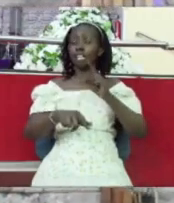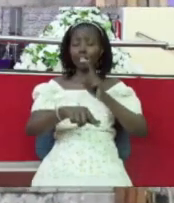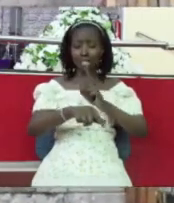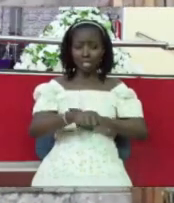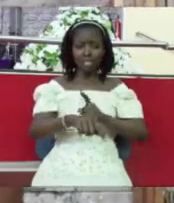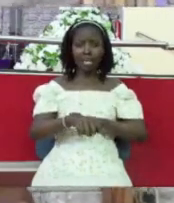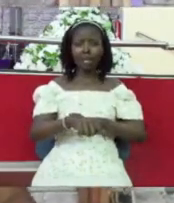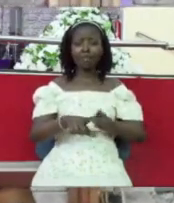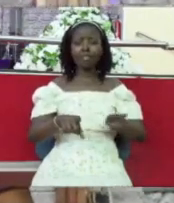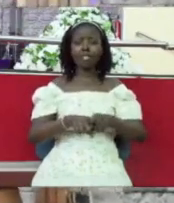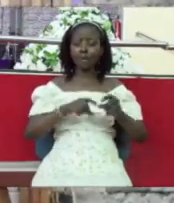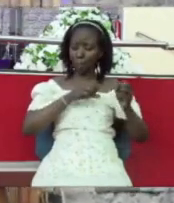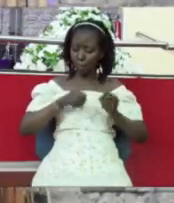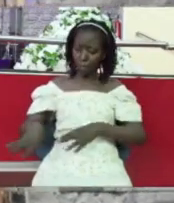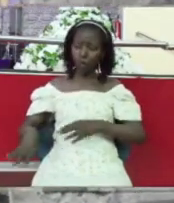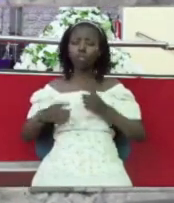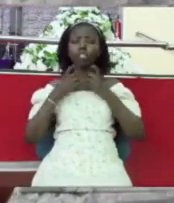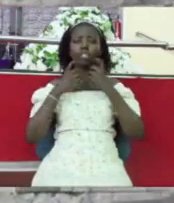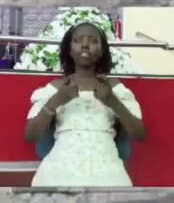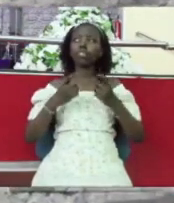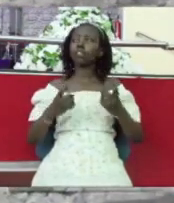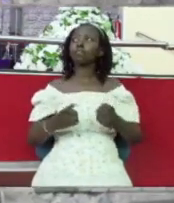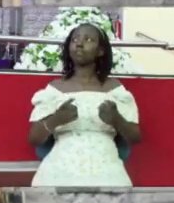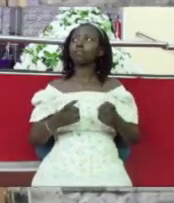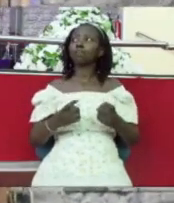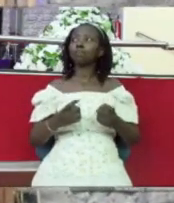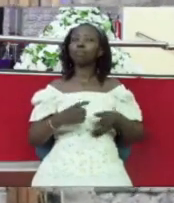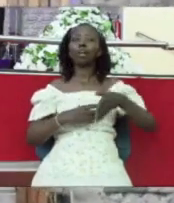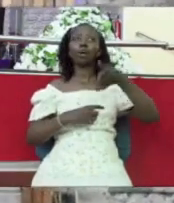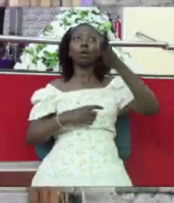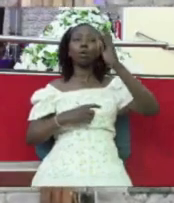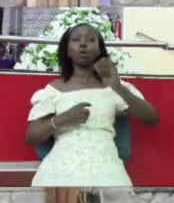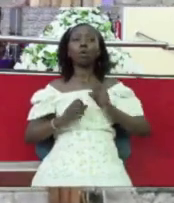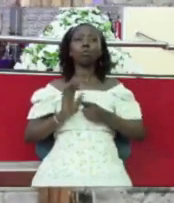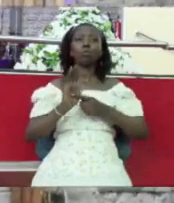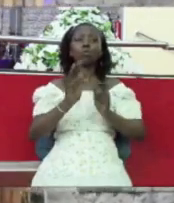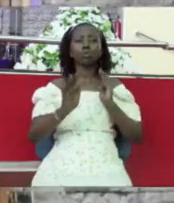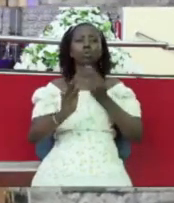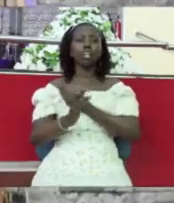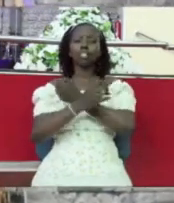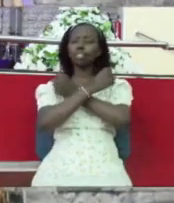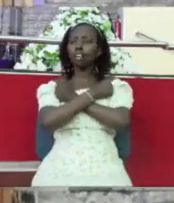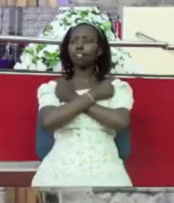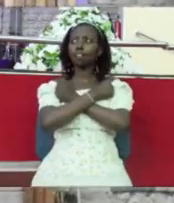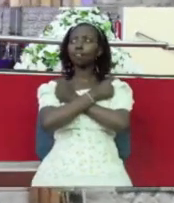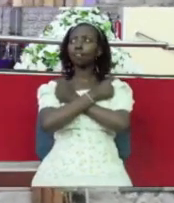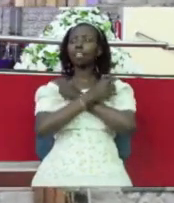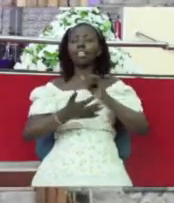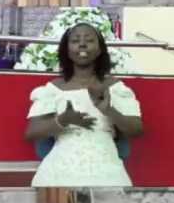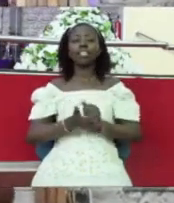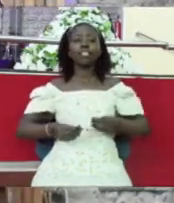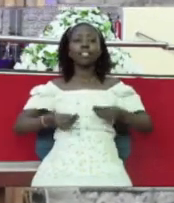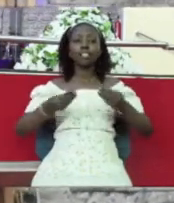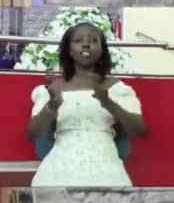sin, wakati tulikuwa tumepotea kwenye dhambi, God demonstrated his love. Mungu alidhihirisha upendo wake. That he gave Jesus Christ